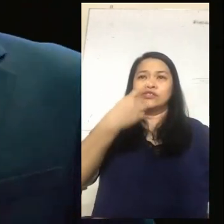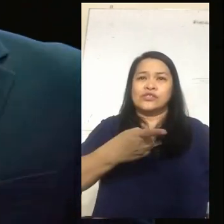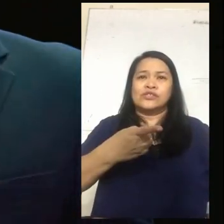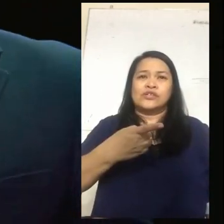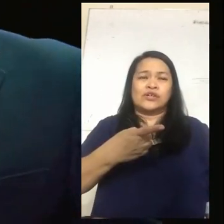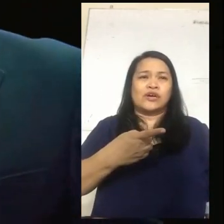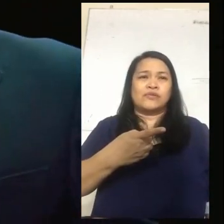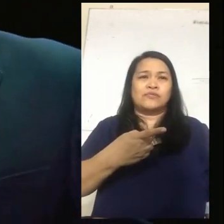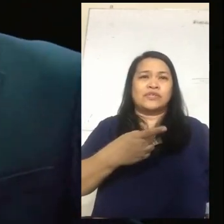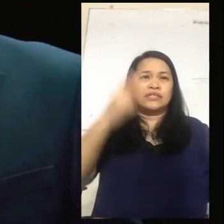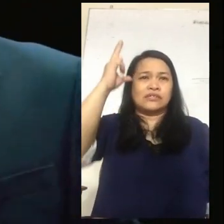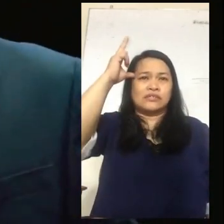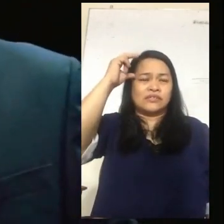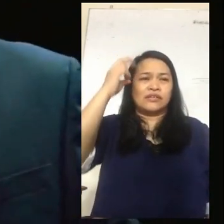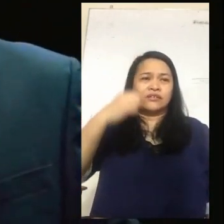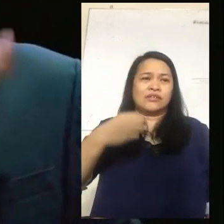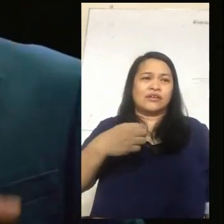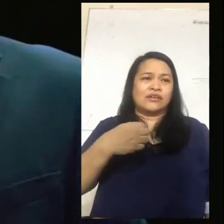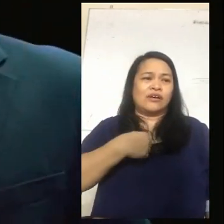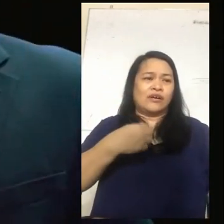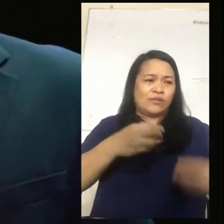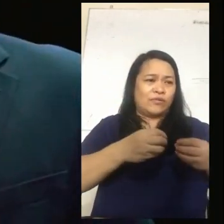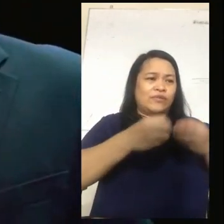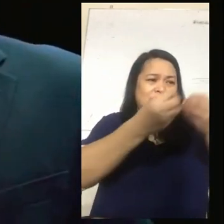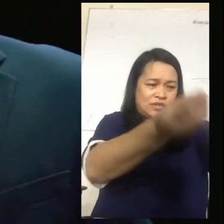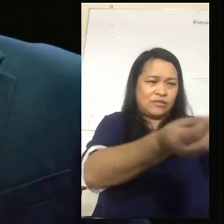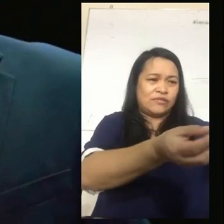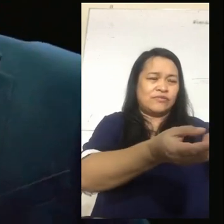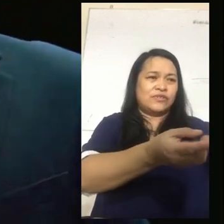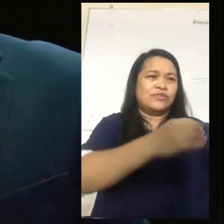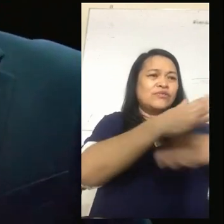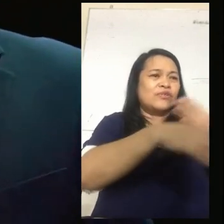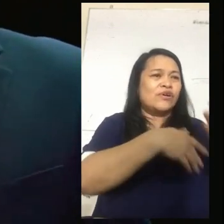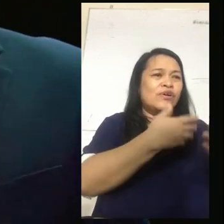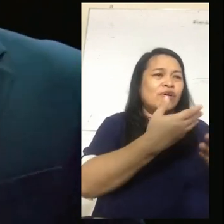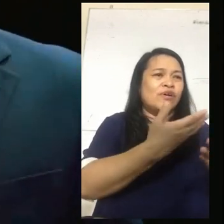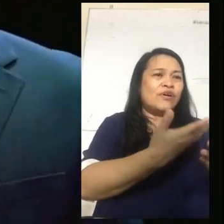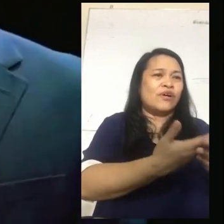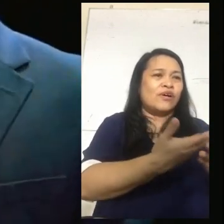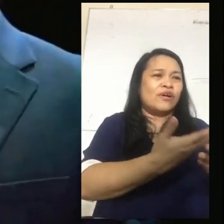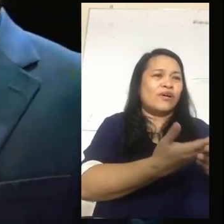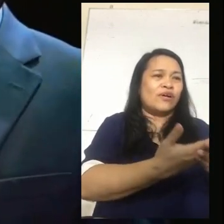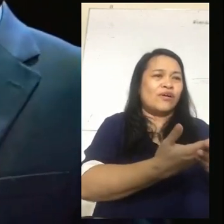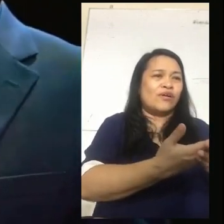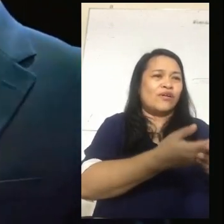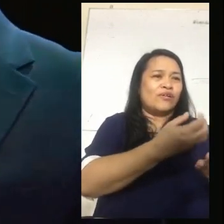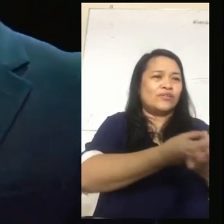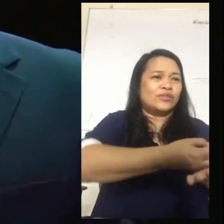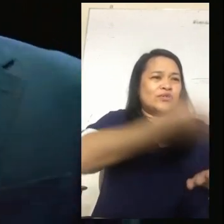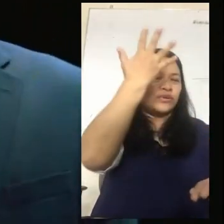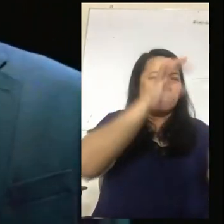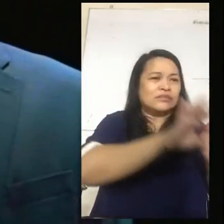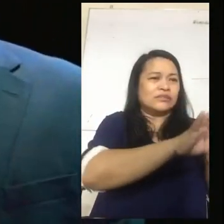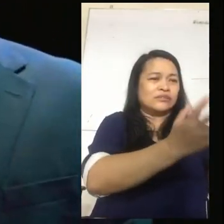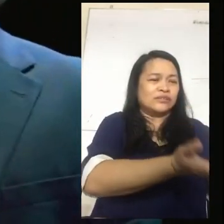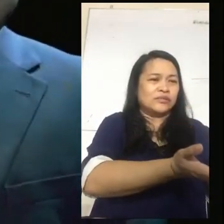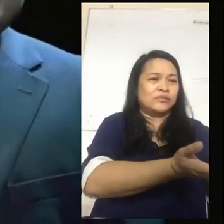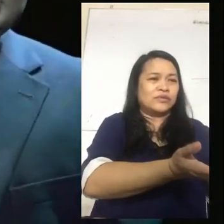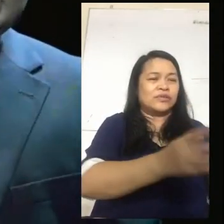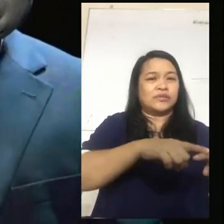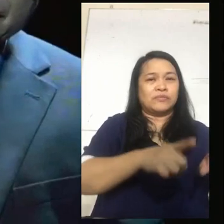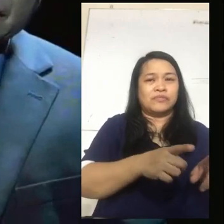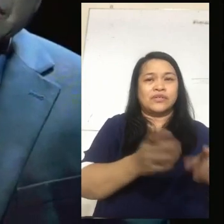to. Ang lahat ng kaharian ng mundong ito, just bow down before me. And Jesus said, Satan, I